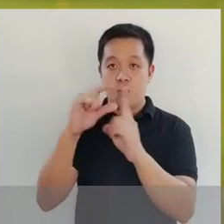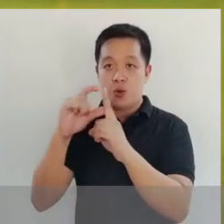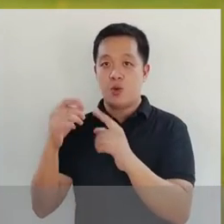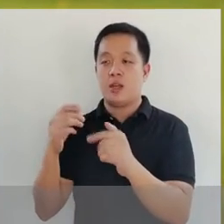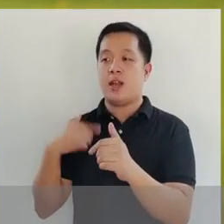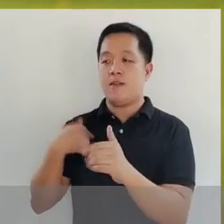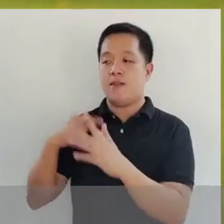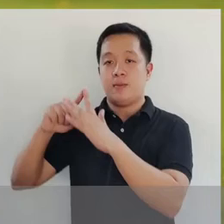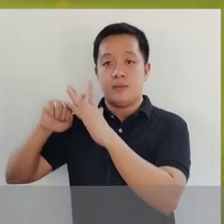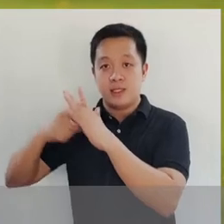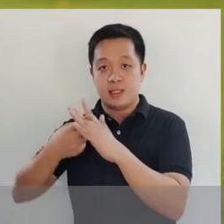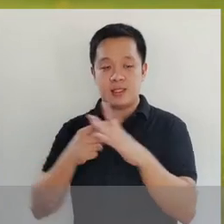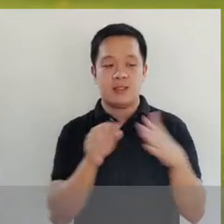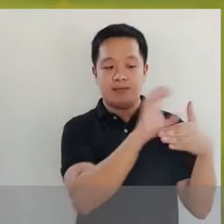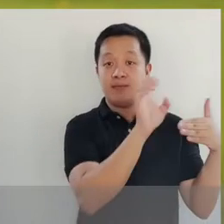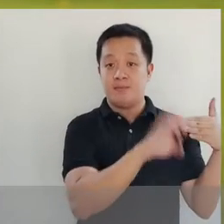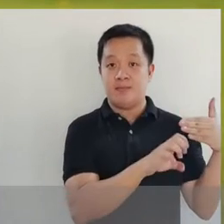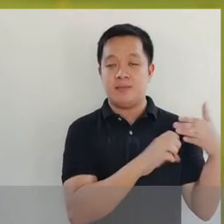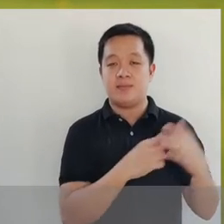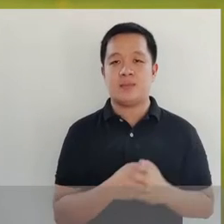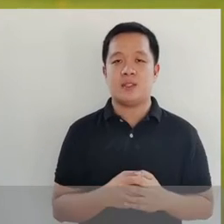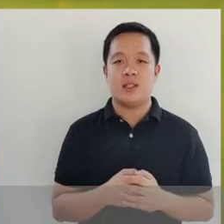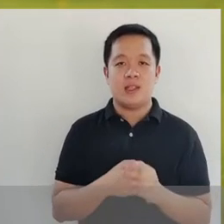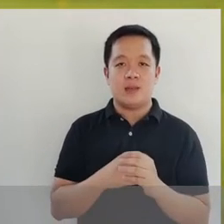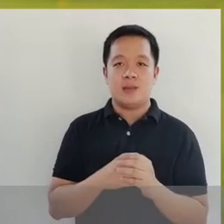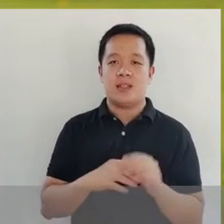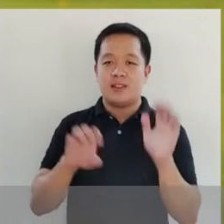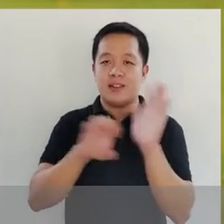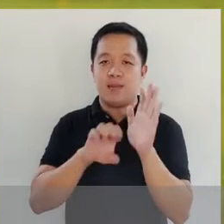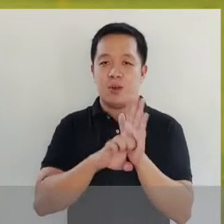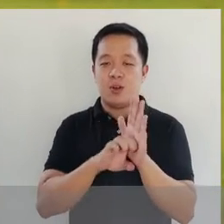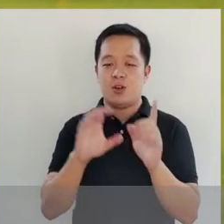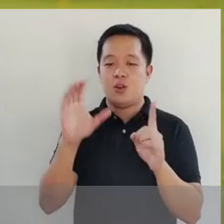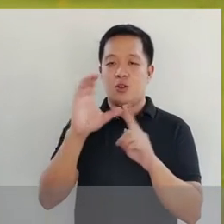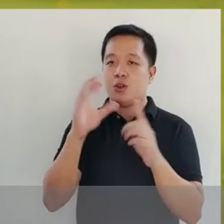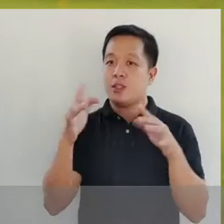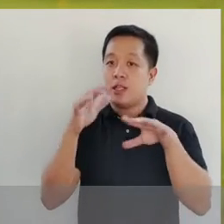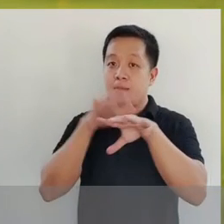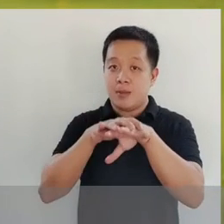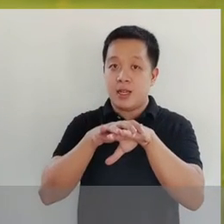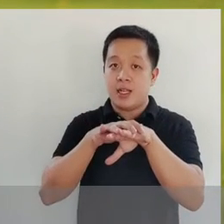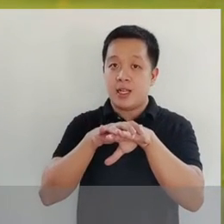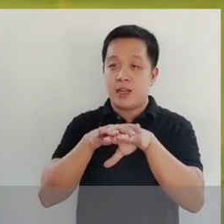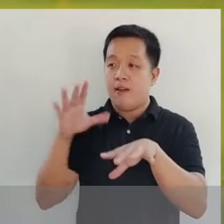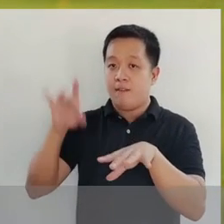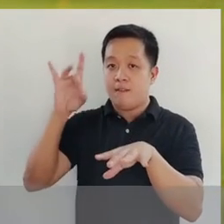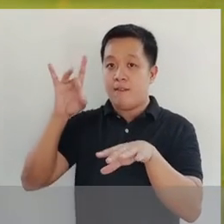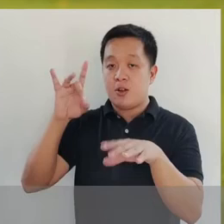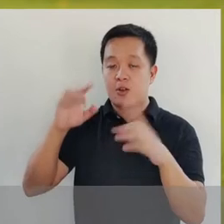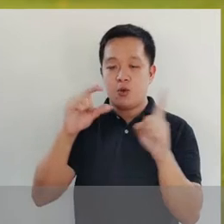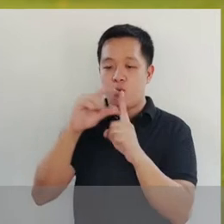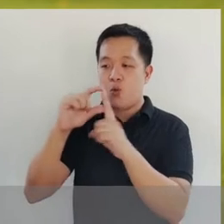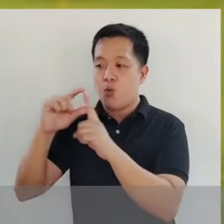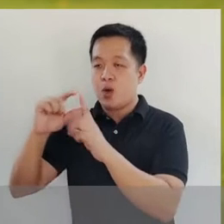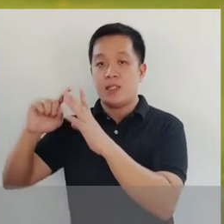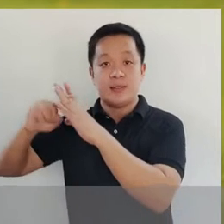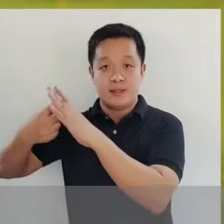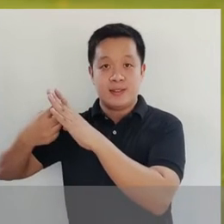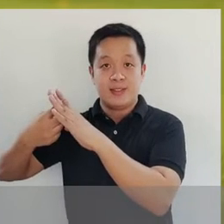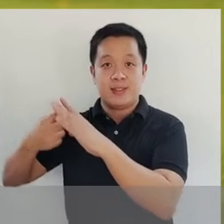or at the end of a word. Here are some examples of consonant blends at the beginning of the